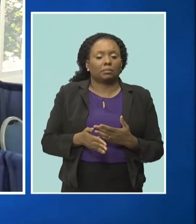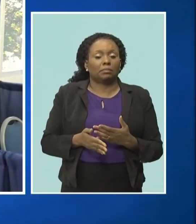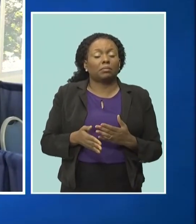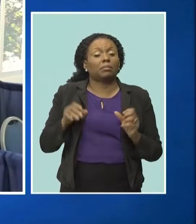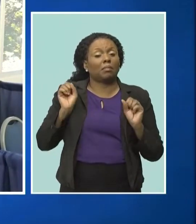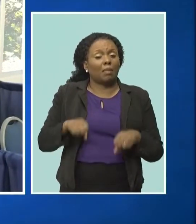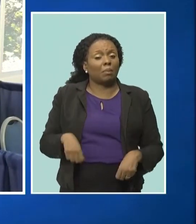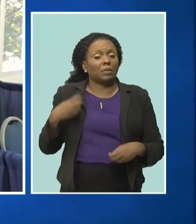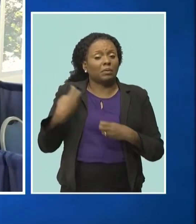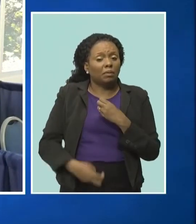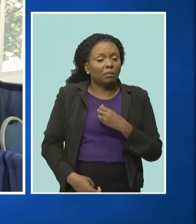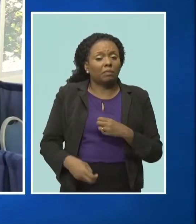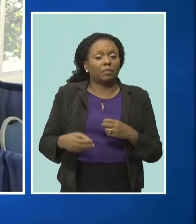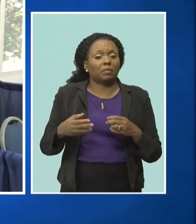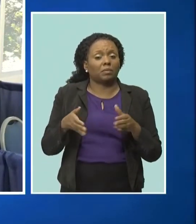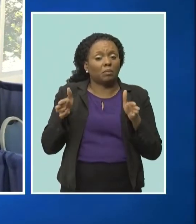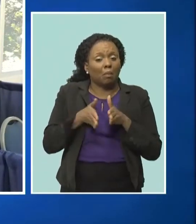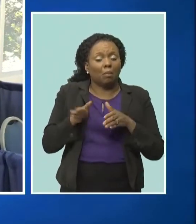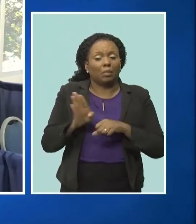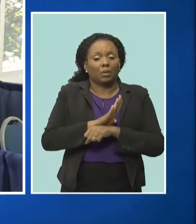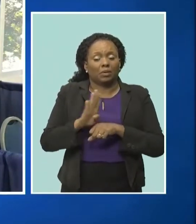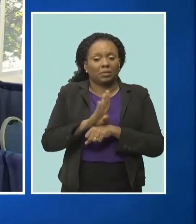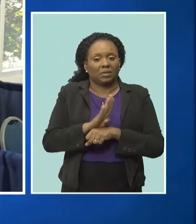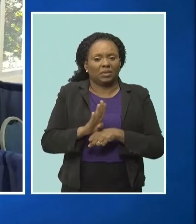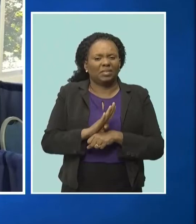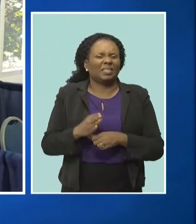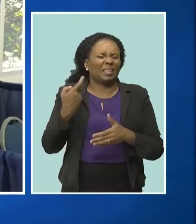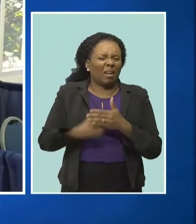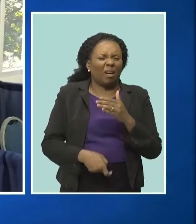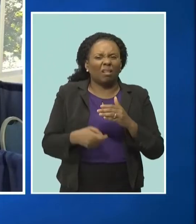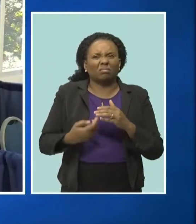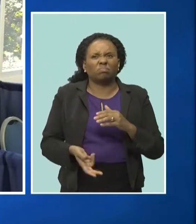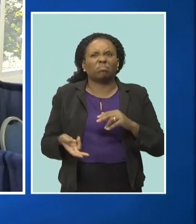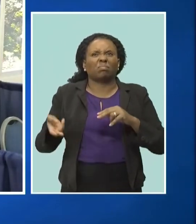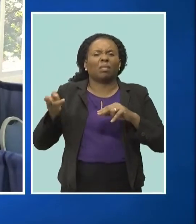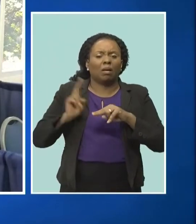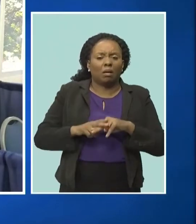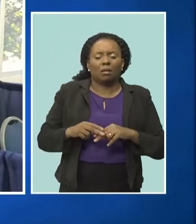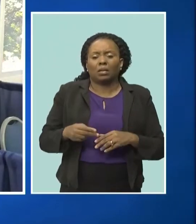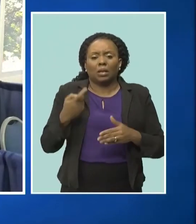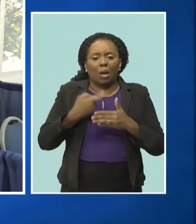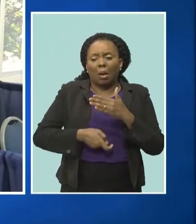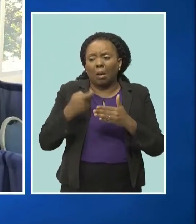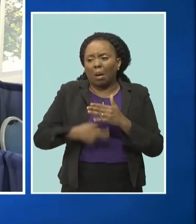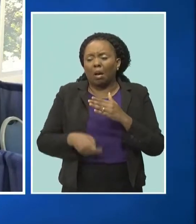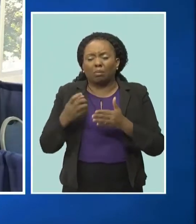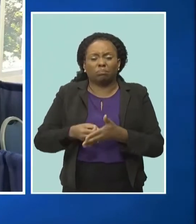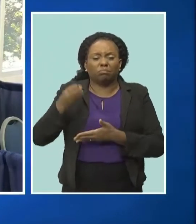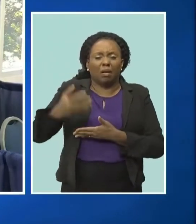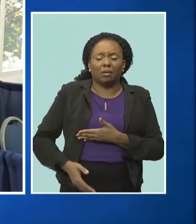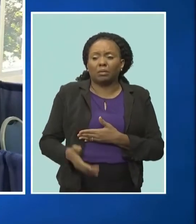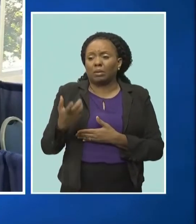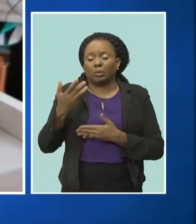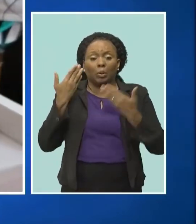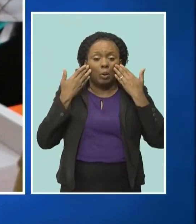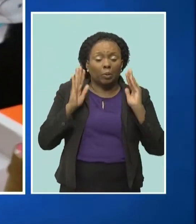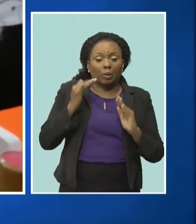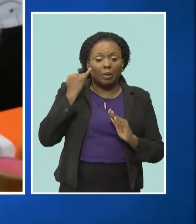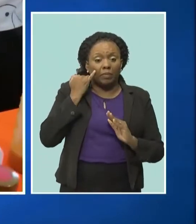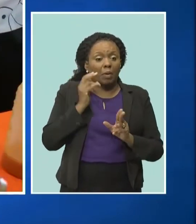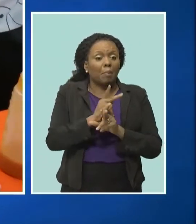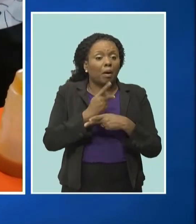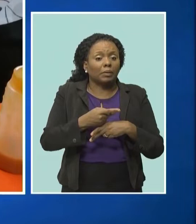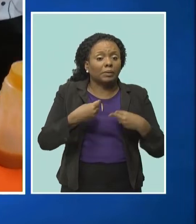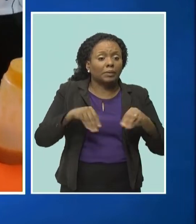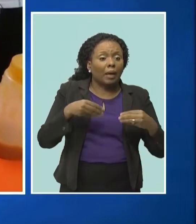difficult for small businesses because the cost of, these events for vendors could be costly, and then you don't know if you can sell or not. You can